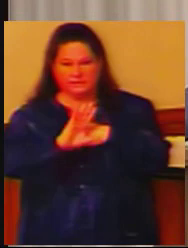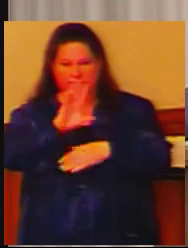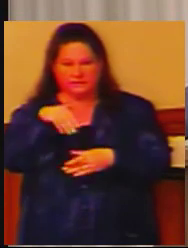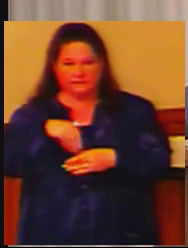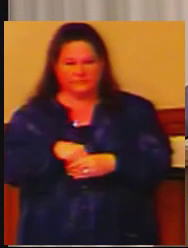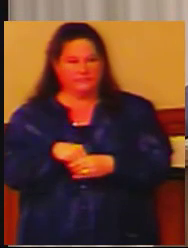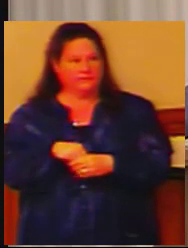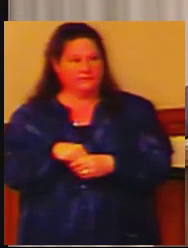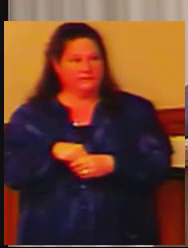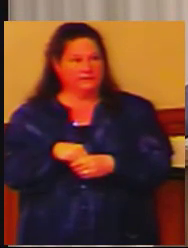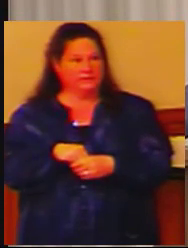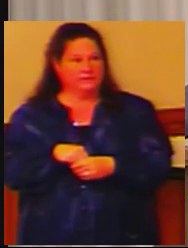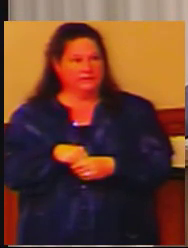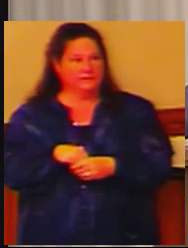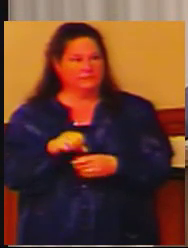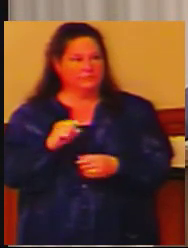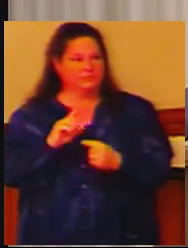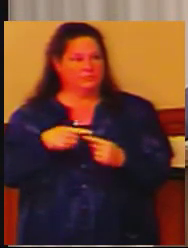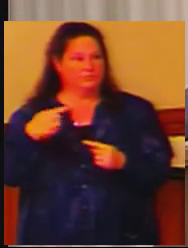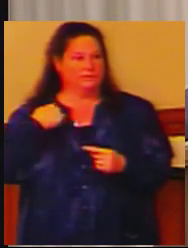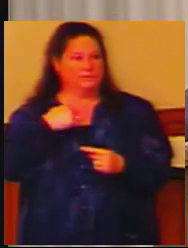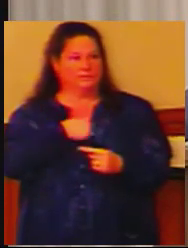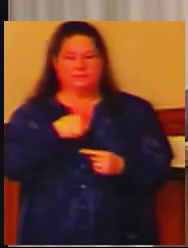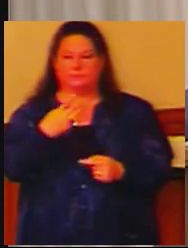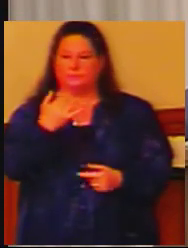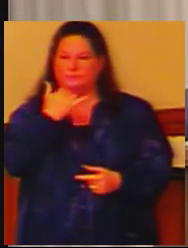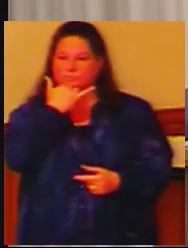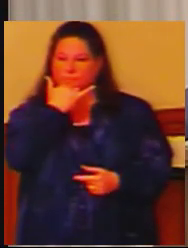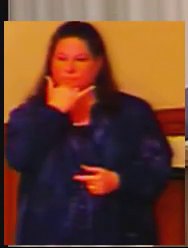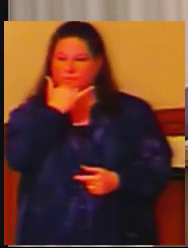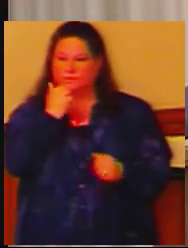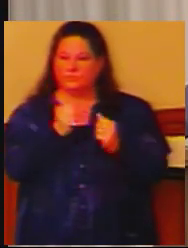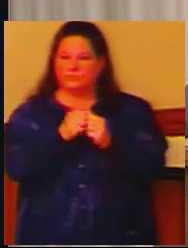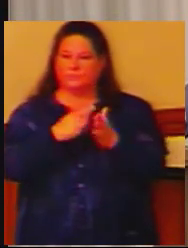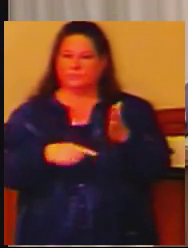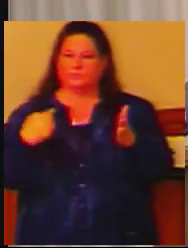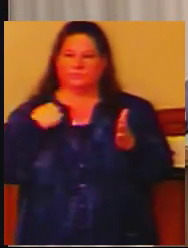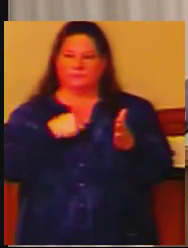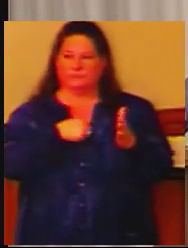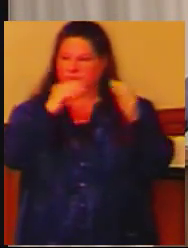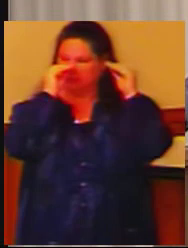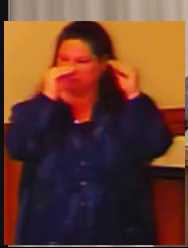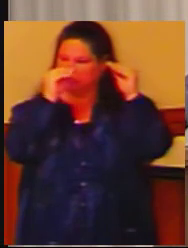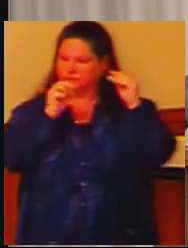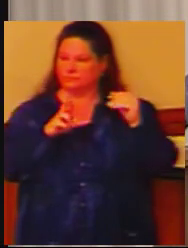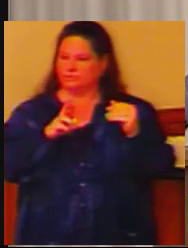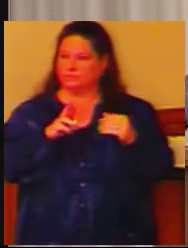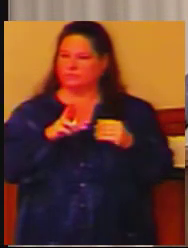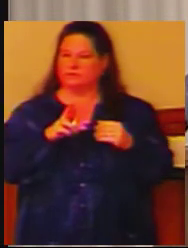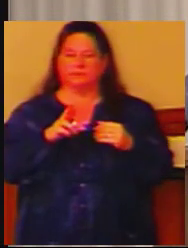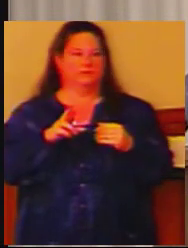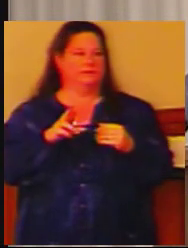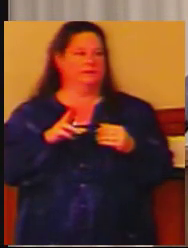comes in. So when we are wrong in what we teach, or